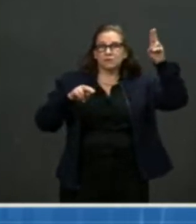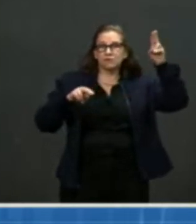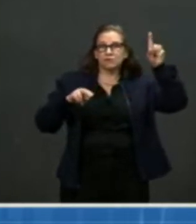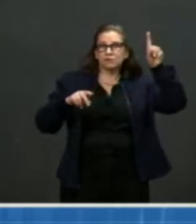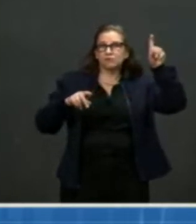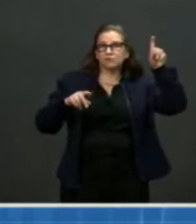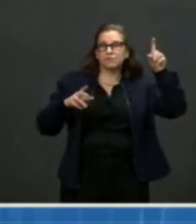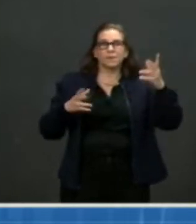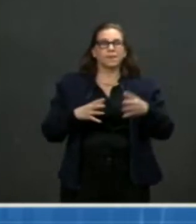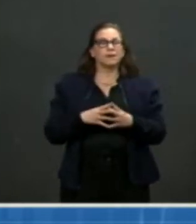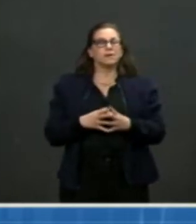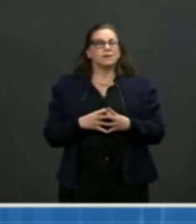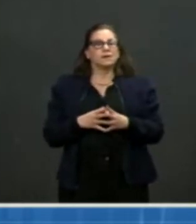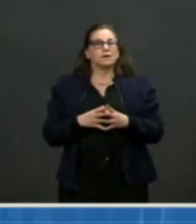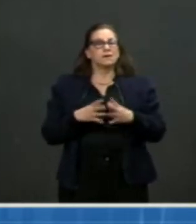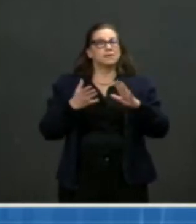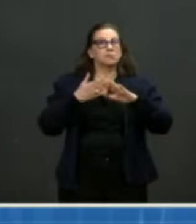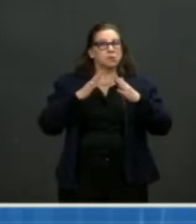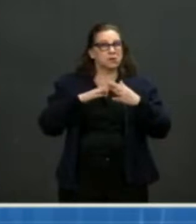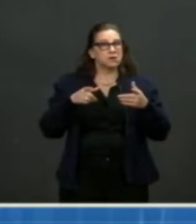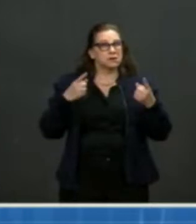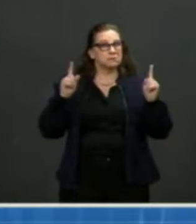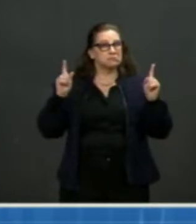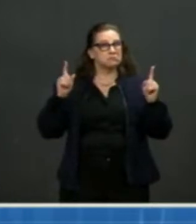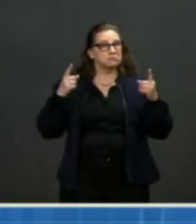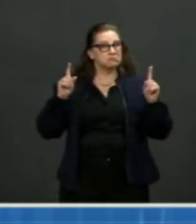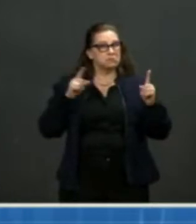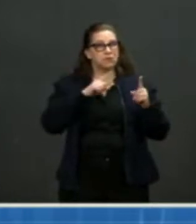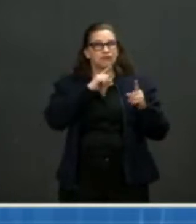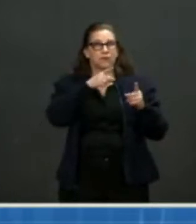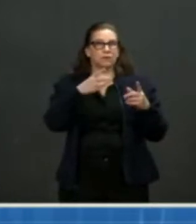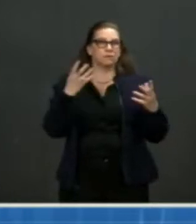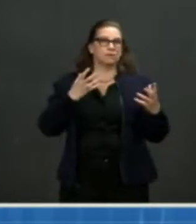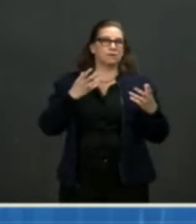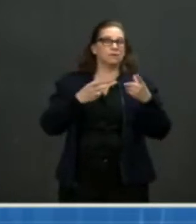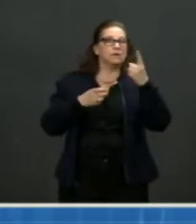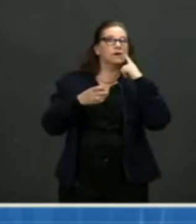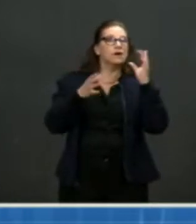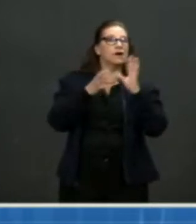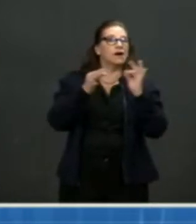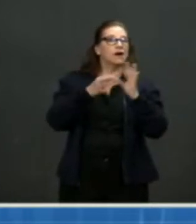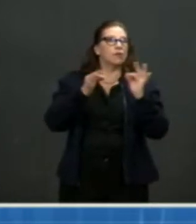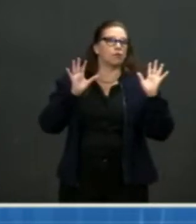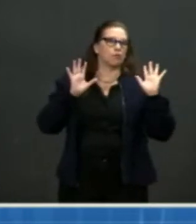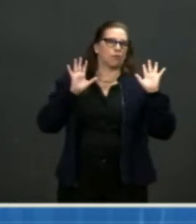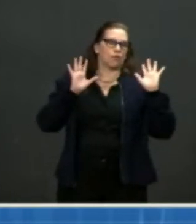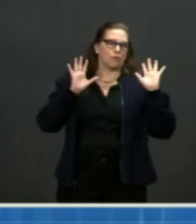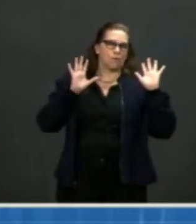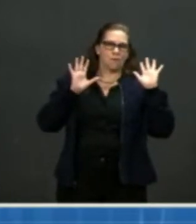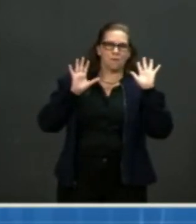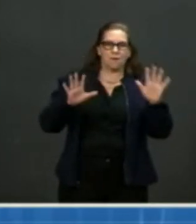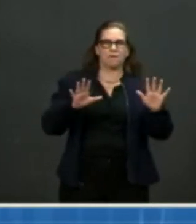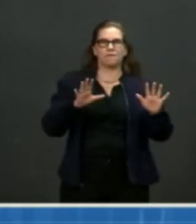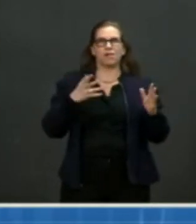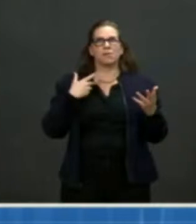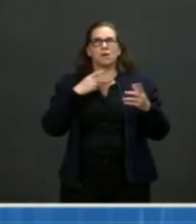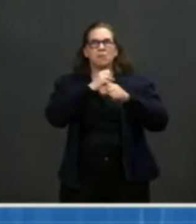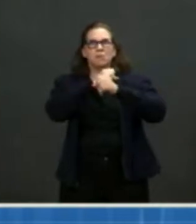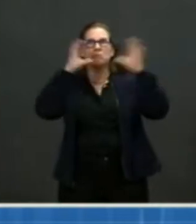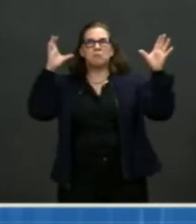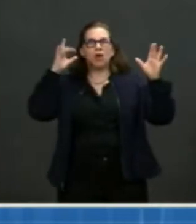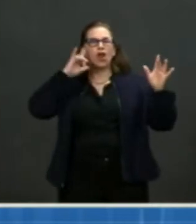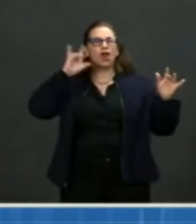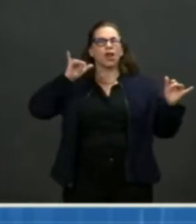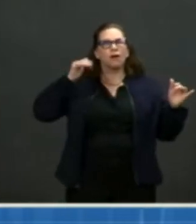decline? It's a great thing, of course, but I wonder what kind of world we're going to see going forward with as more people get vaccinated. Thanks. Why don't we start with